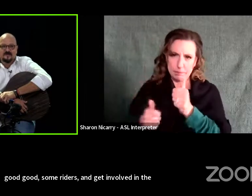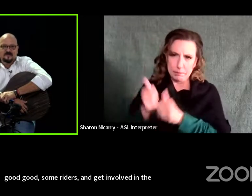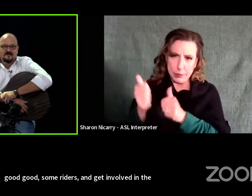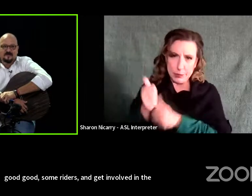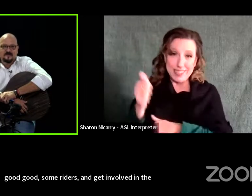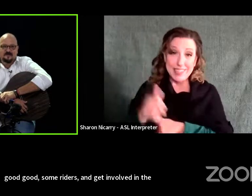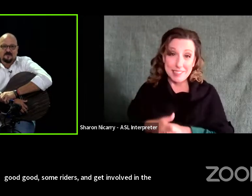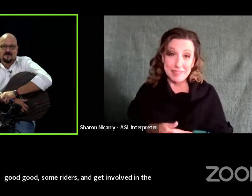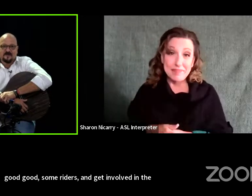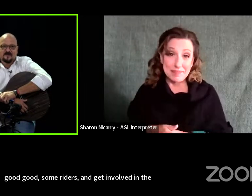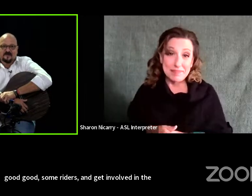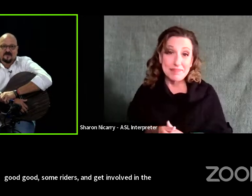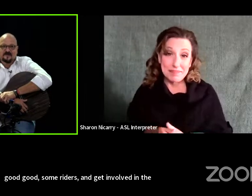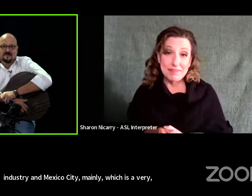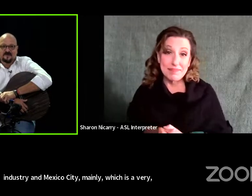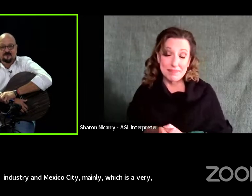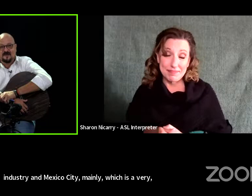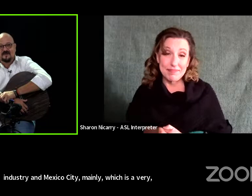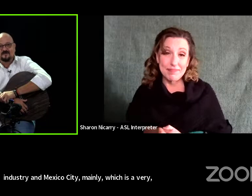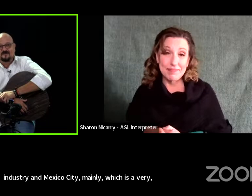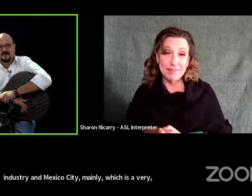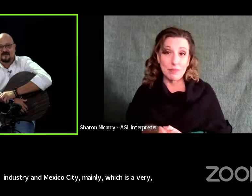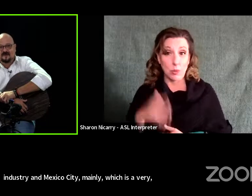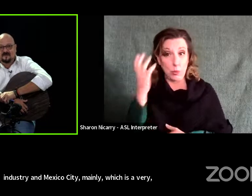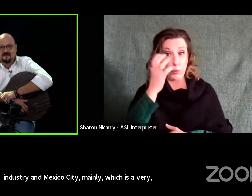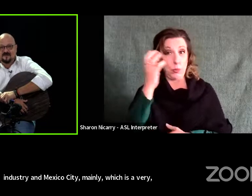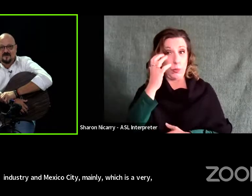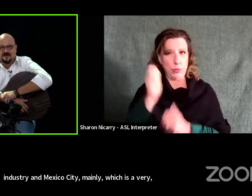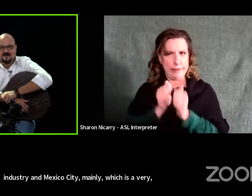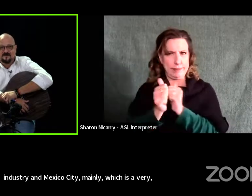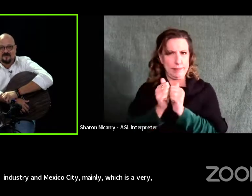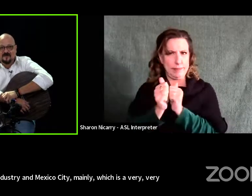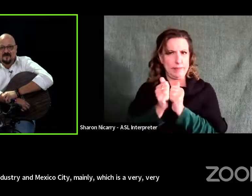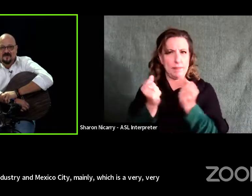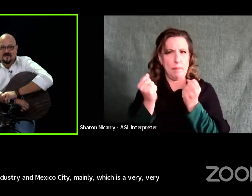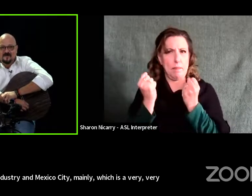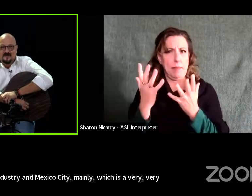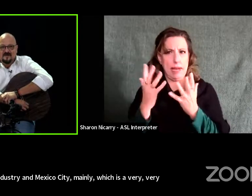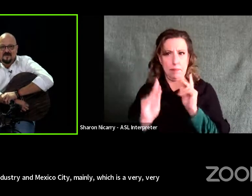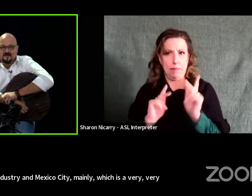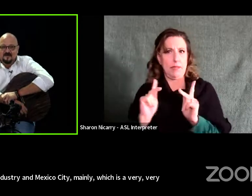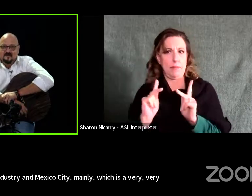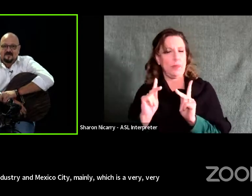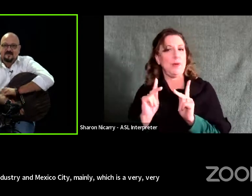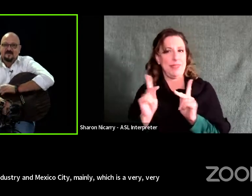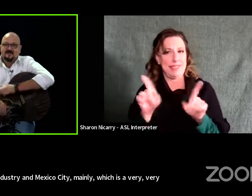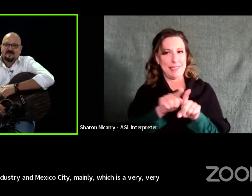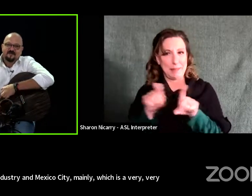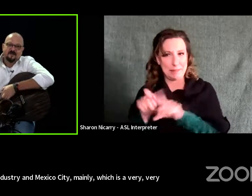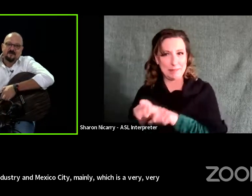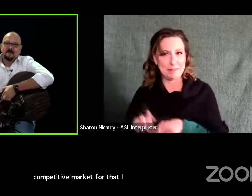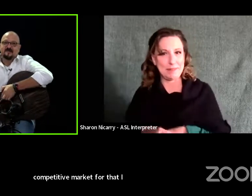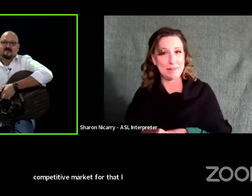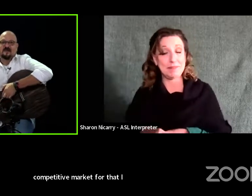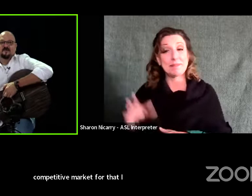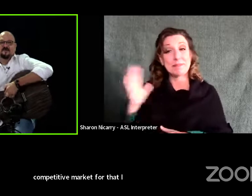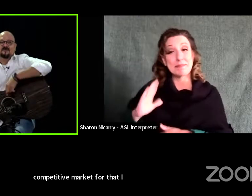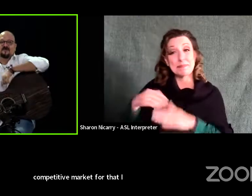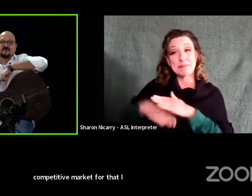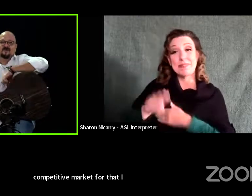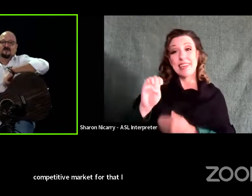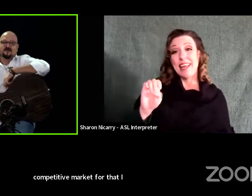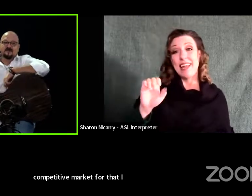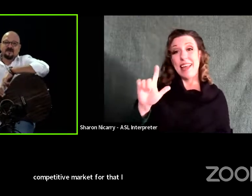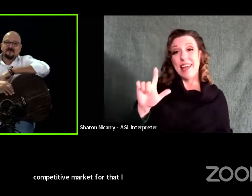which is a very, very competitive market for that. I originally born in El